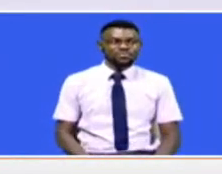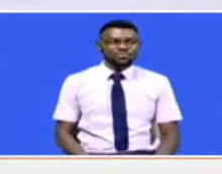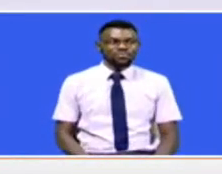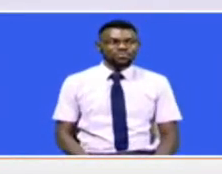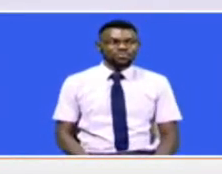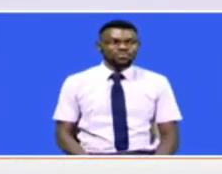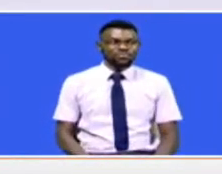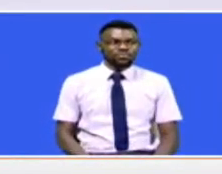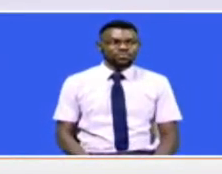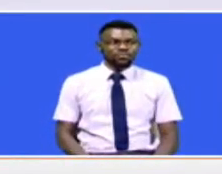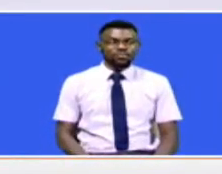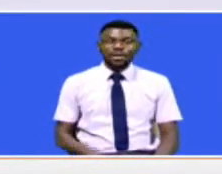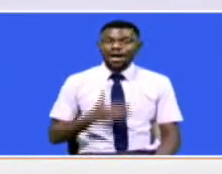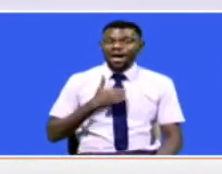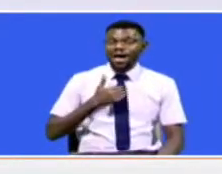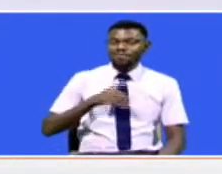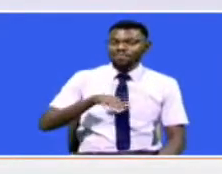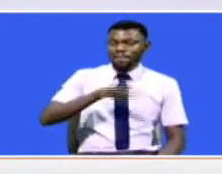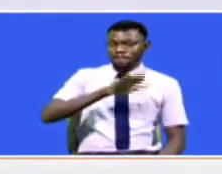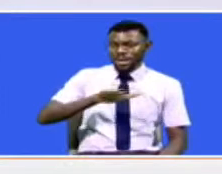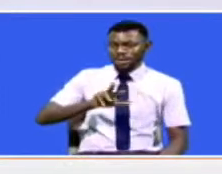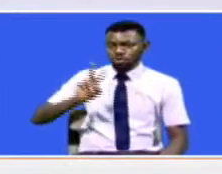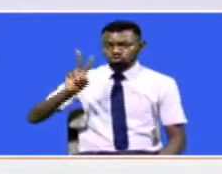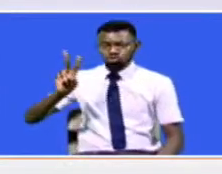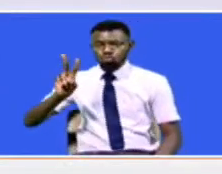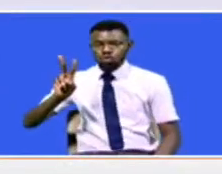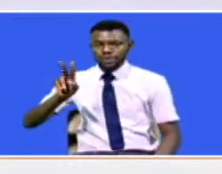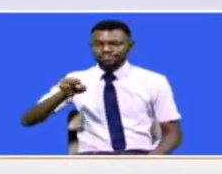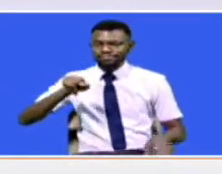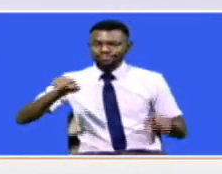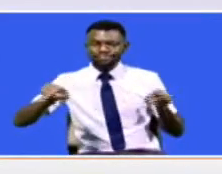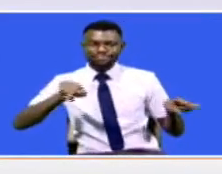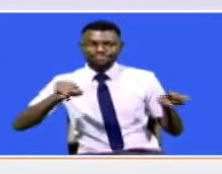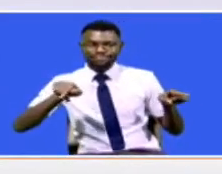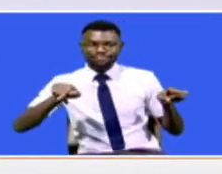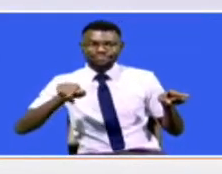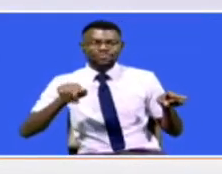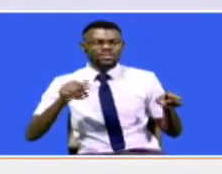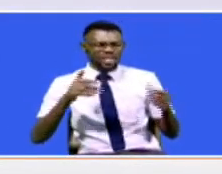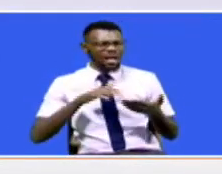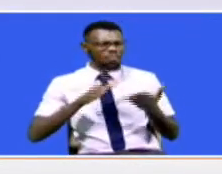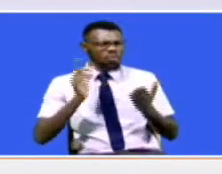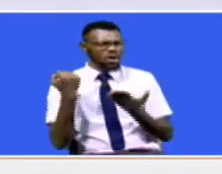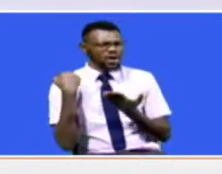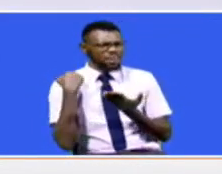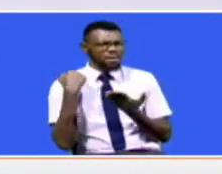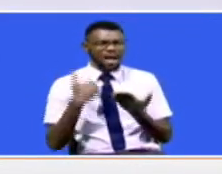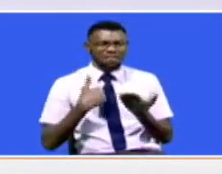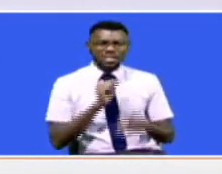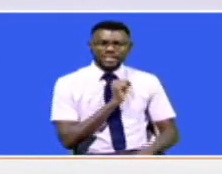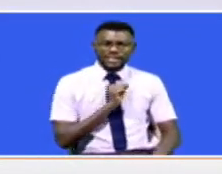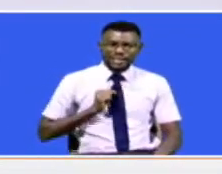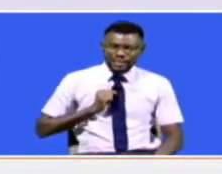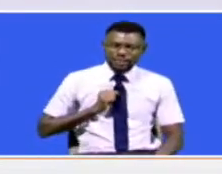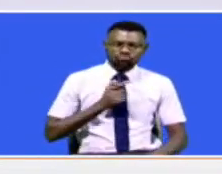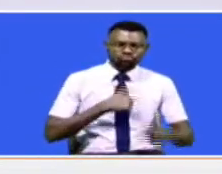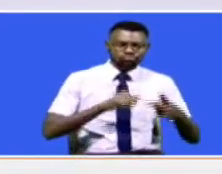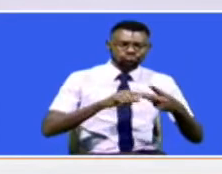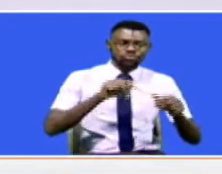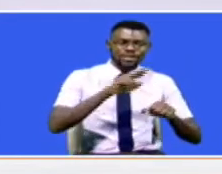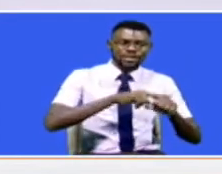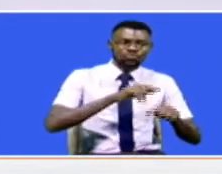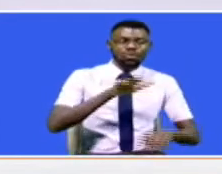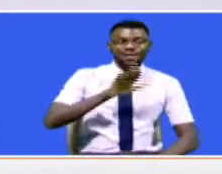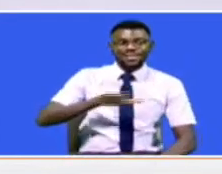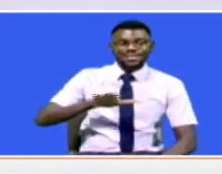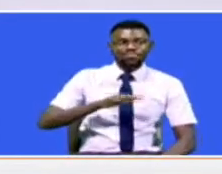our two houses of parliament where we have the majority, the Senate and the National Assembly, will make the various amendments into